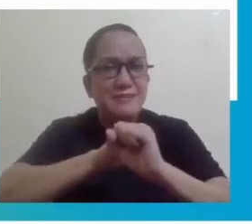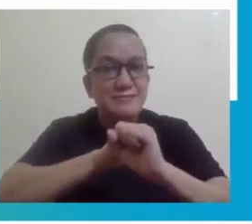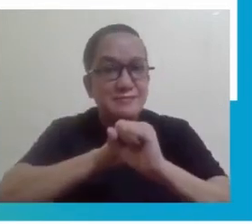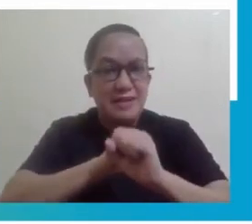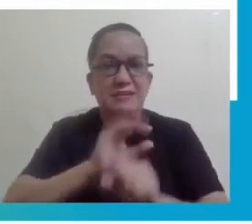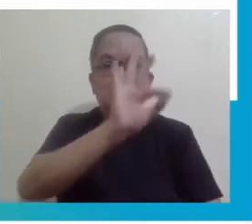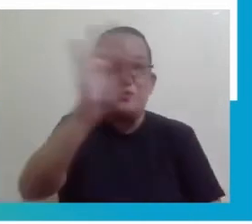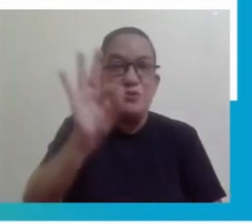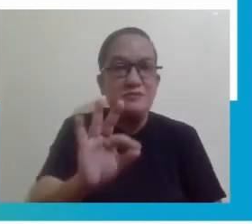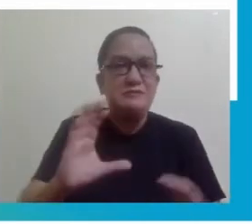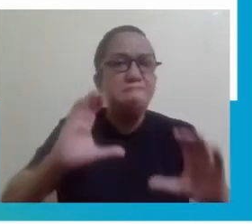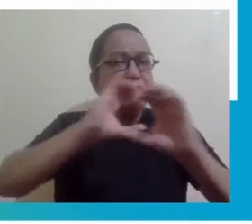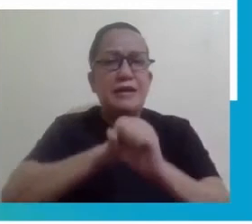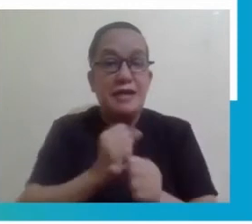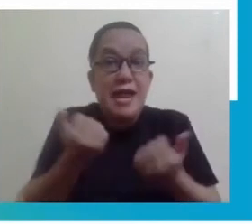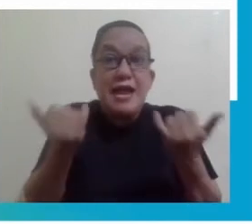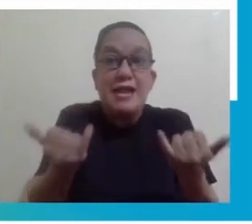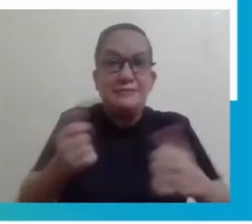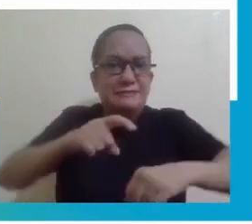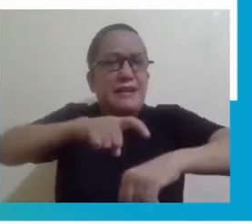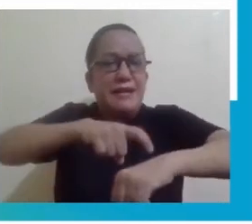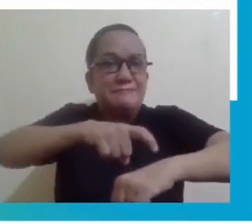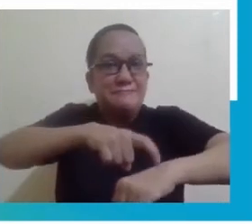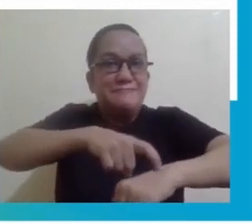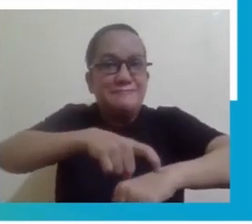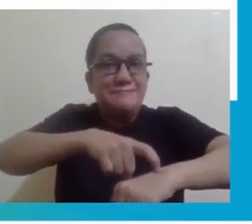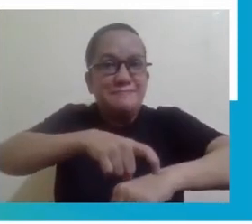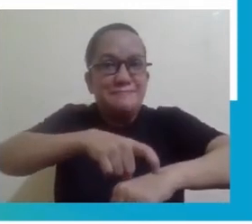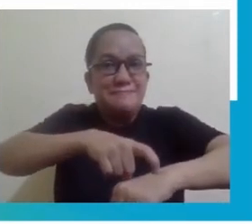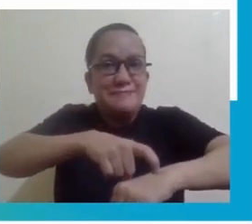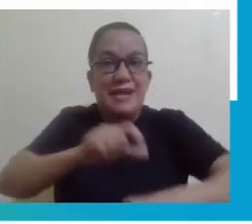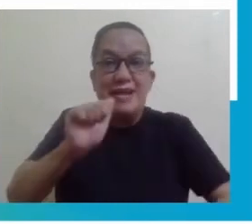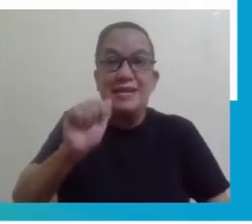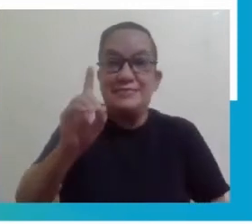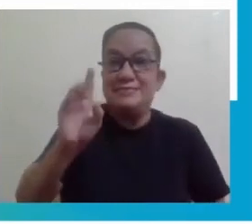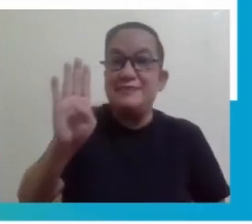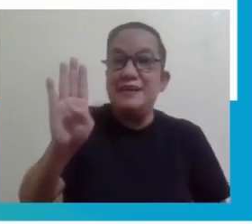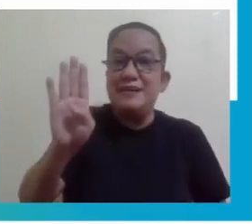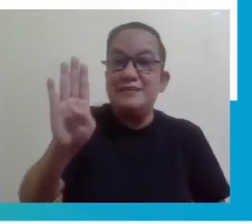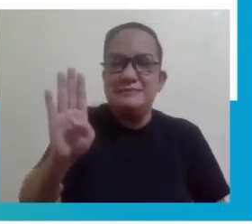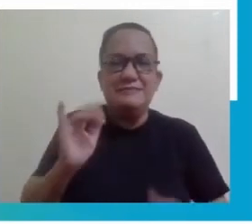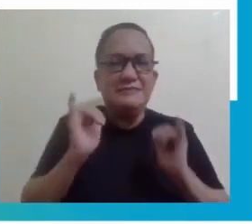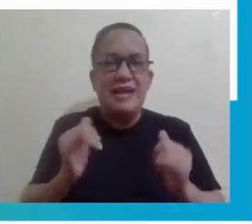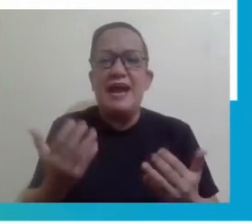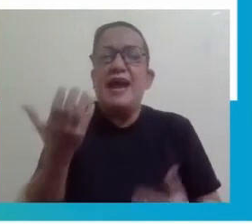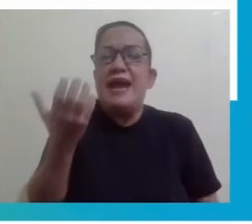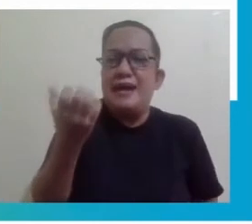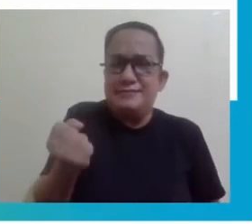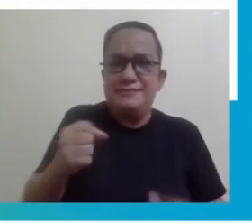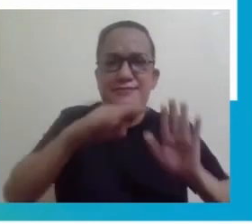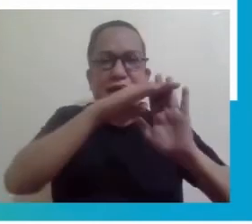the safeguards review that ADB will not be diluting our safeguards. And the three projects which